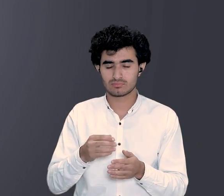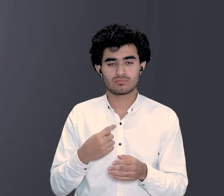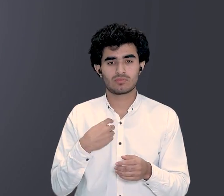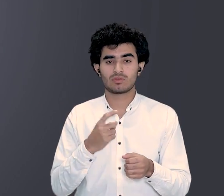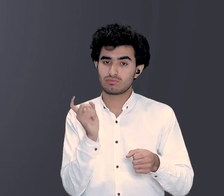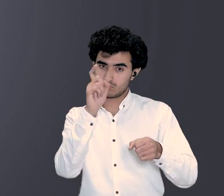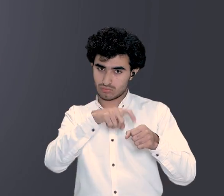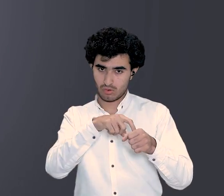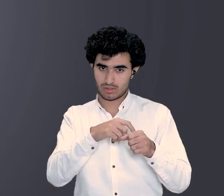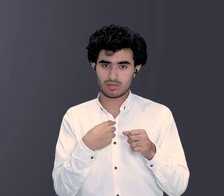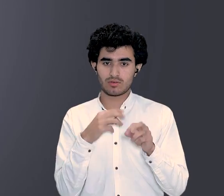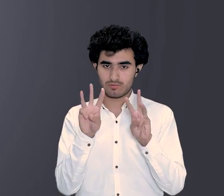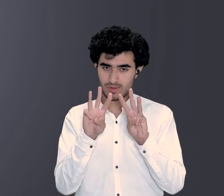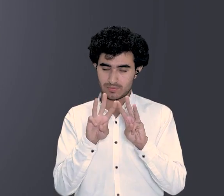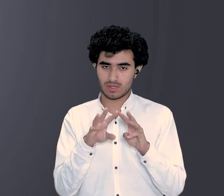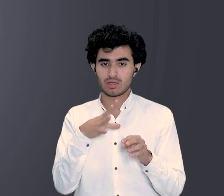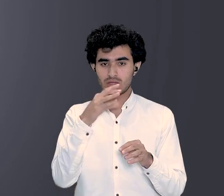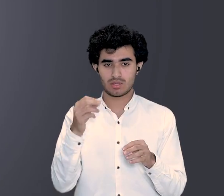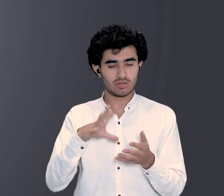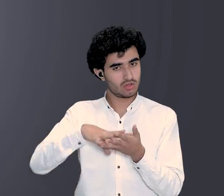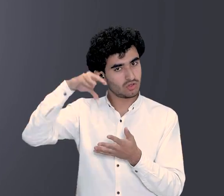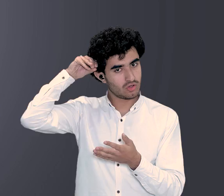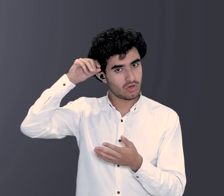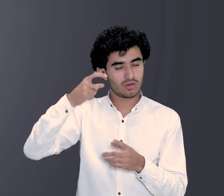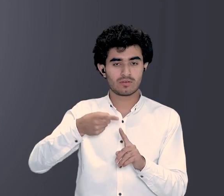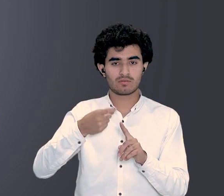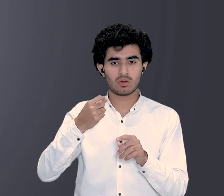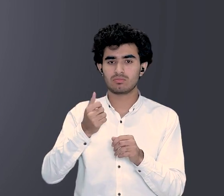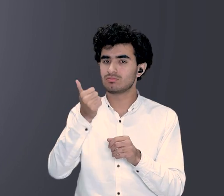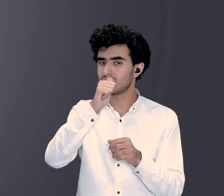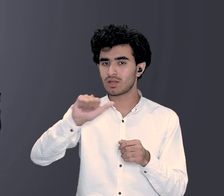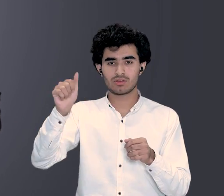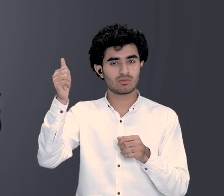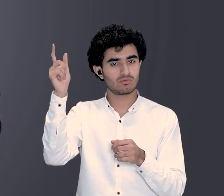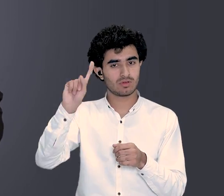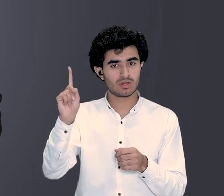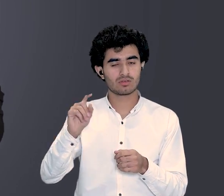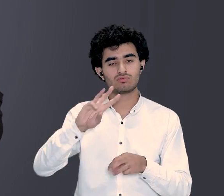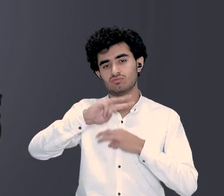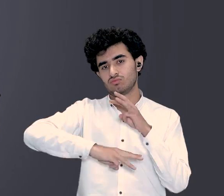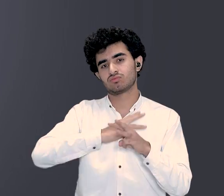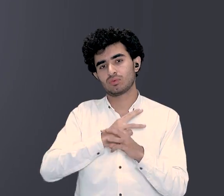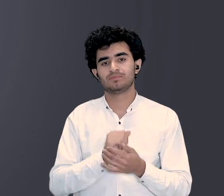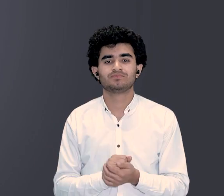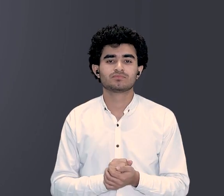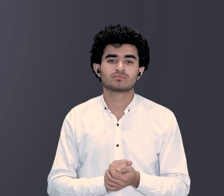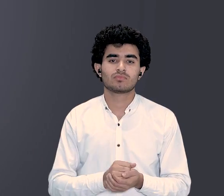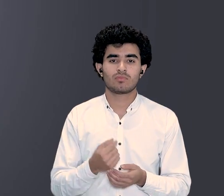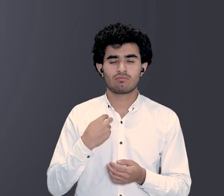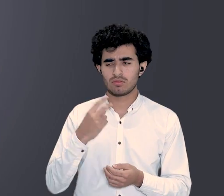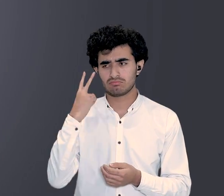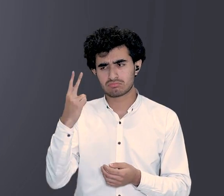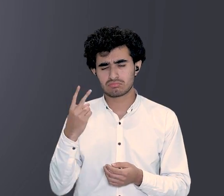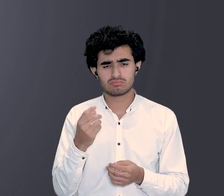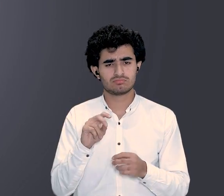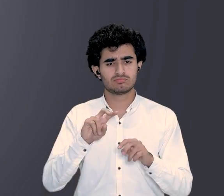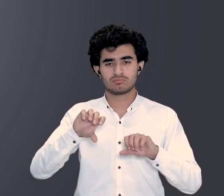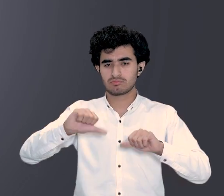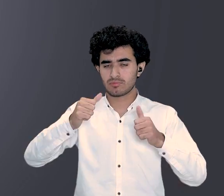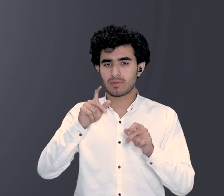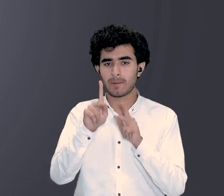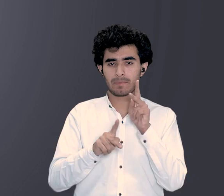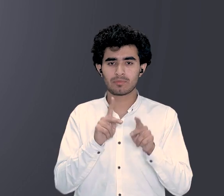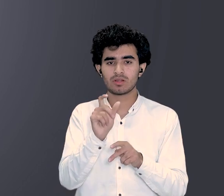lot of quality assurance and making sure that we're actually getting the learning outcomes. We've managed to reach over 650